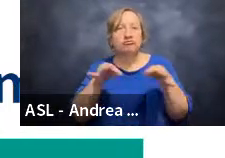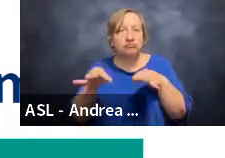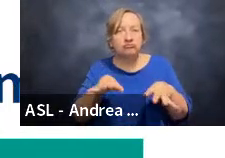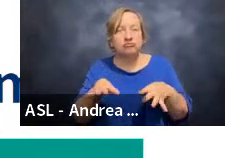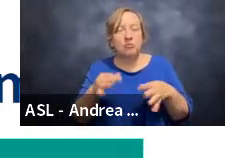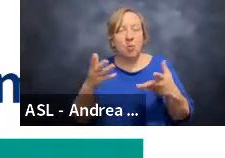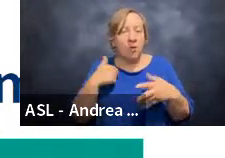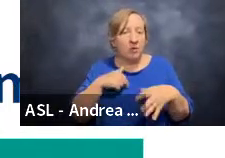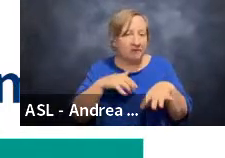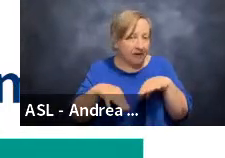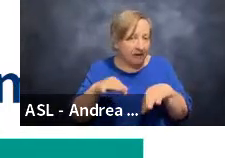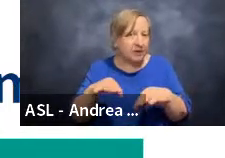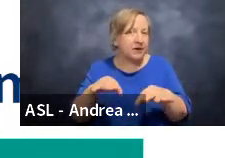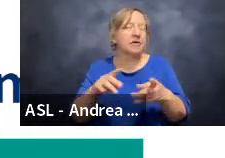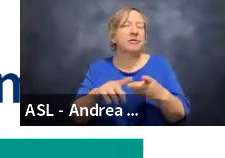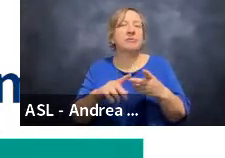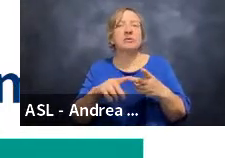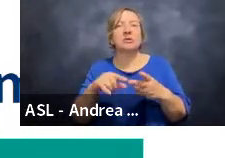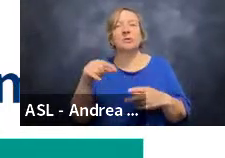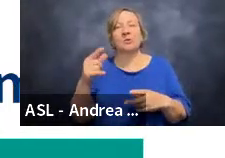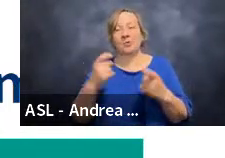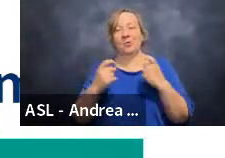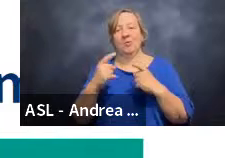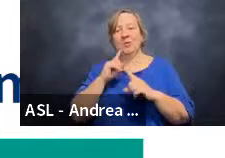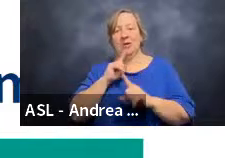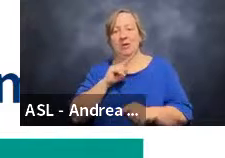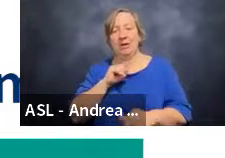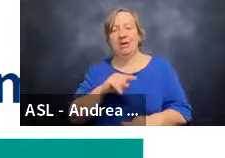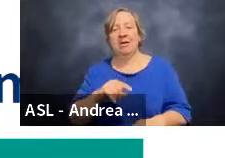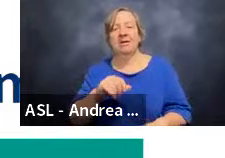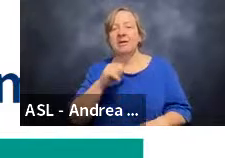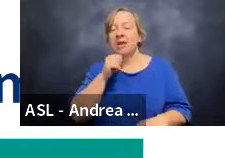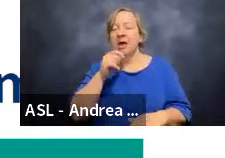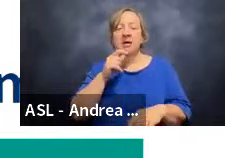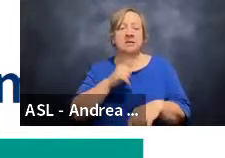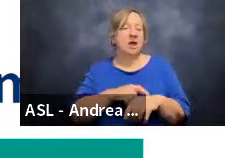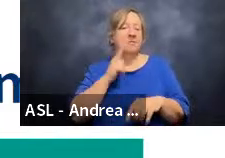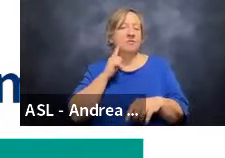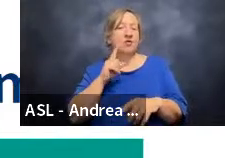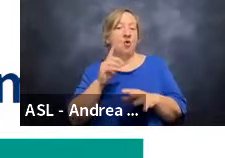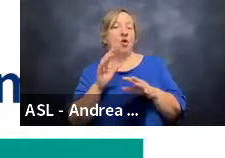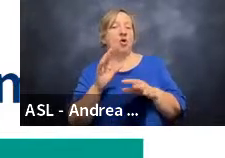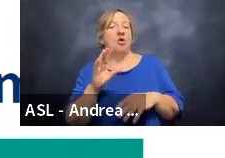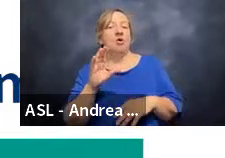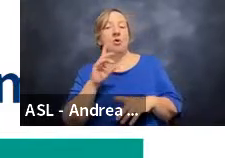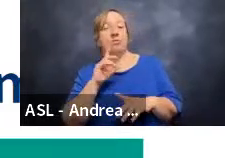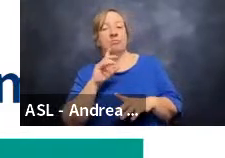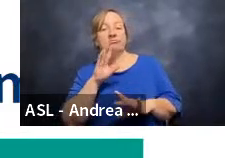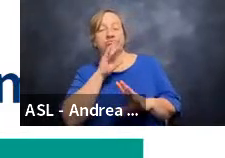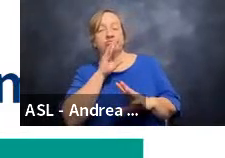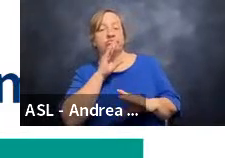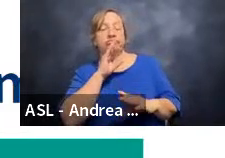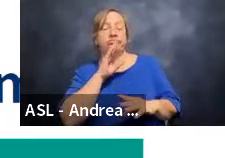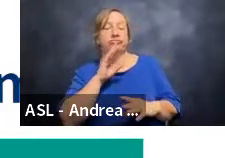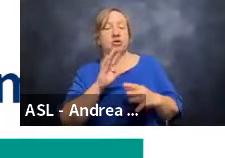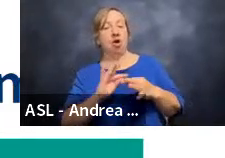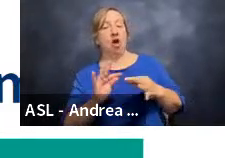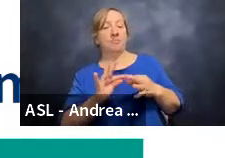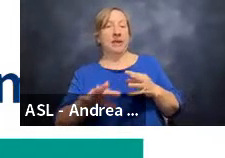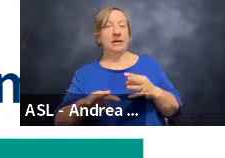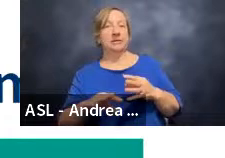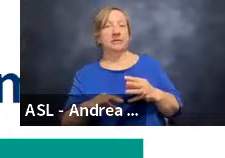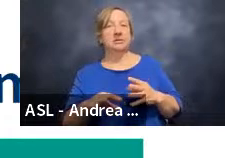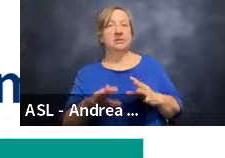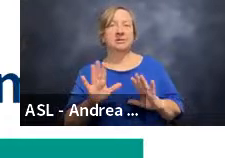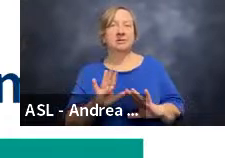be a Q&A. This is not an opportunity to give an oral comment. You can ask questions, hear responses, but you would